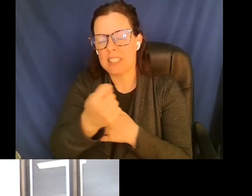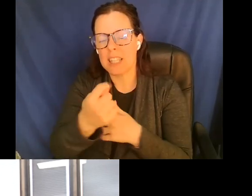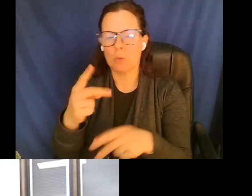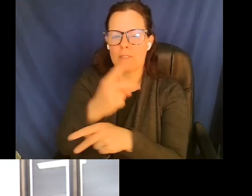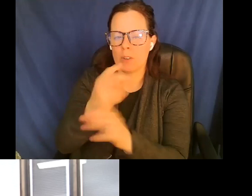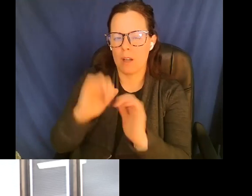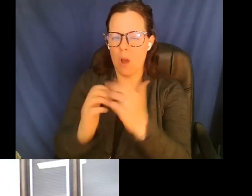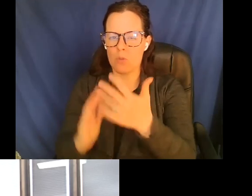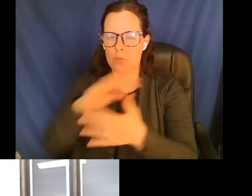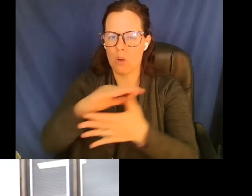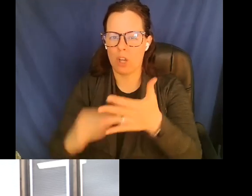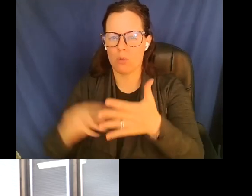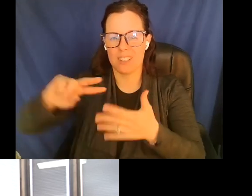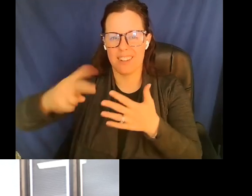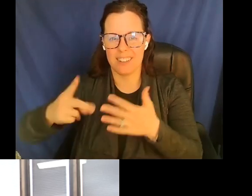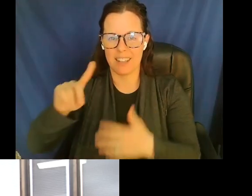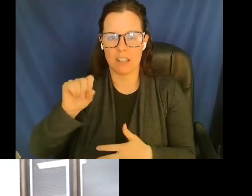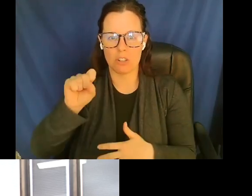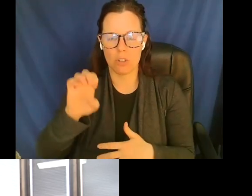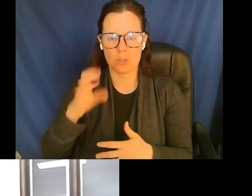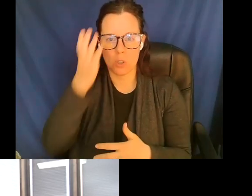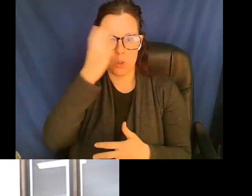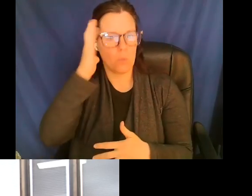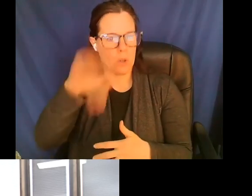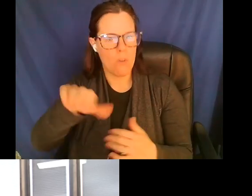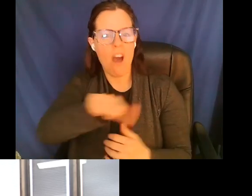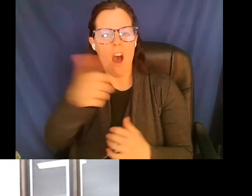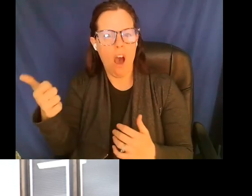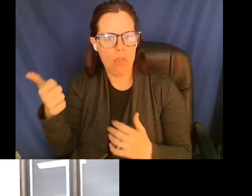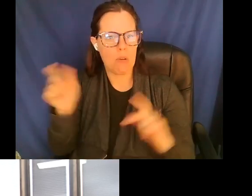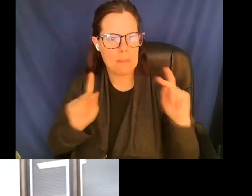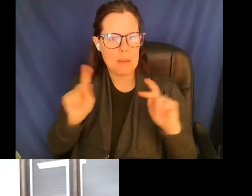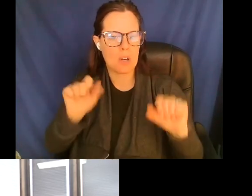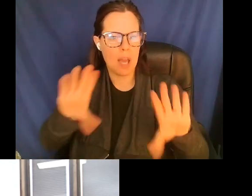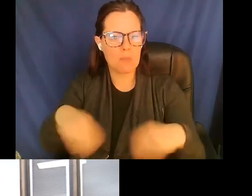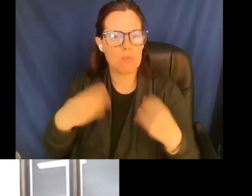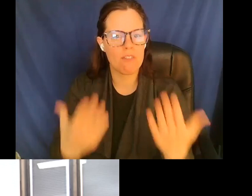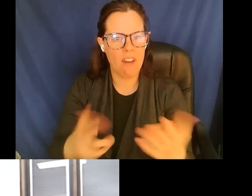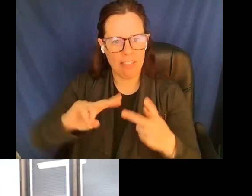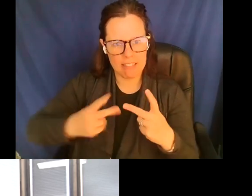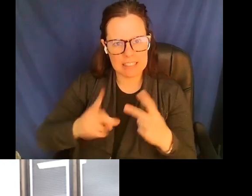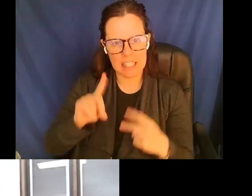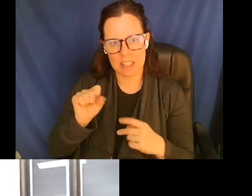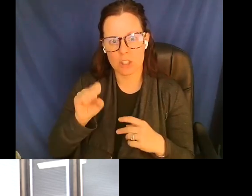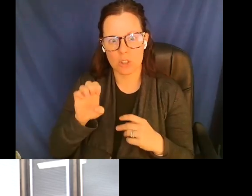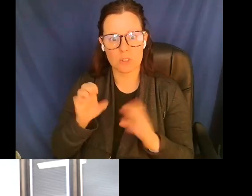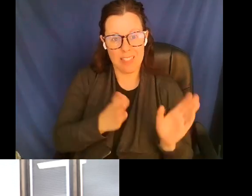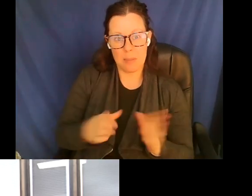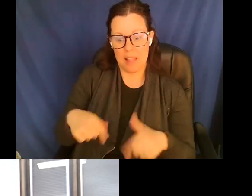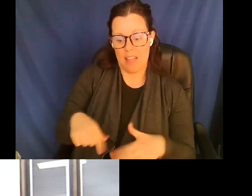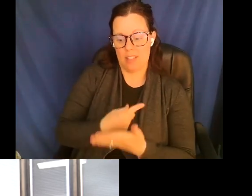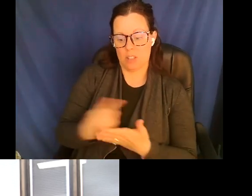doses, knowing that other partners can offer the second dose as well. The plan we announced earlier this week will need